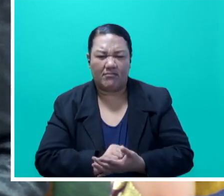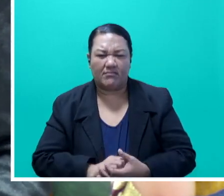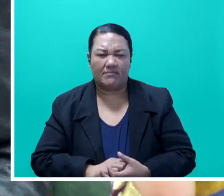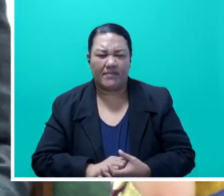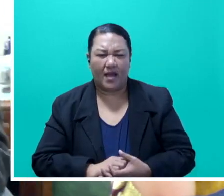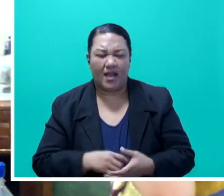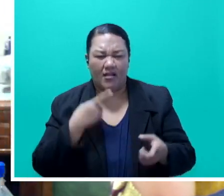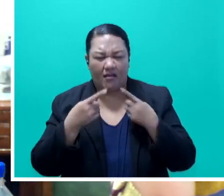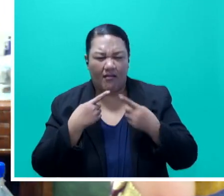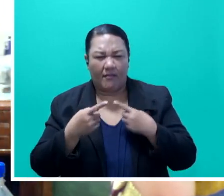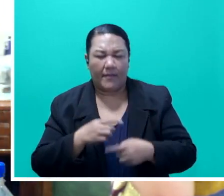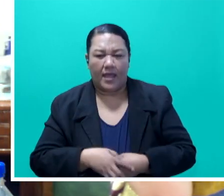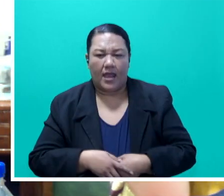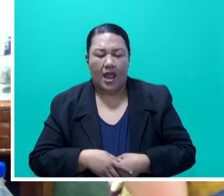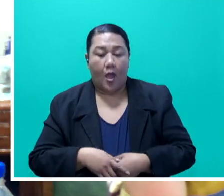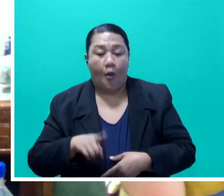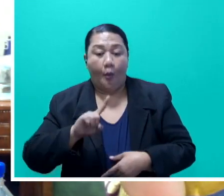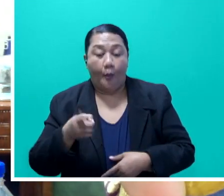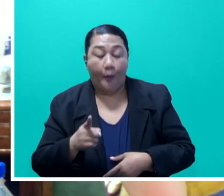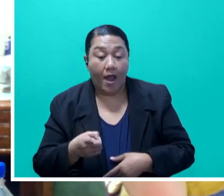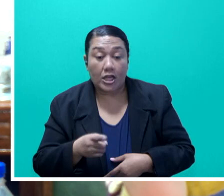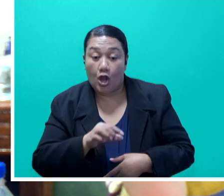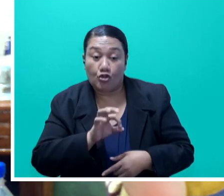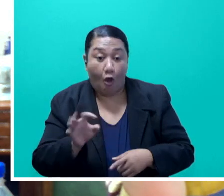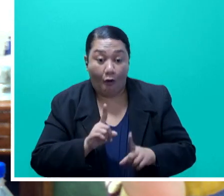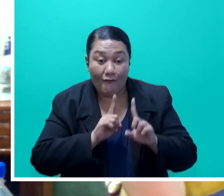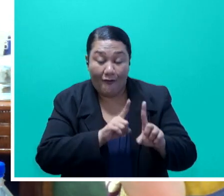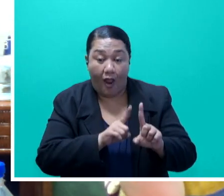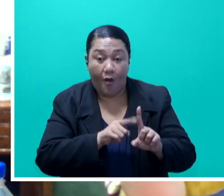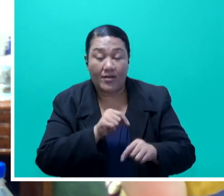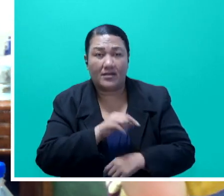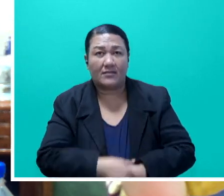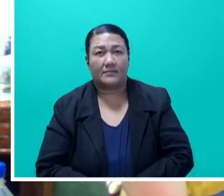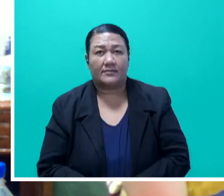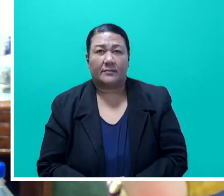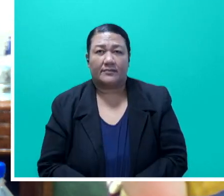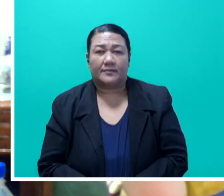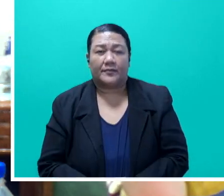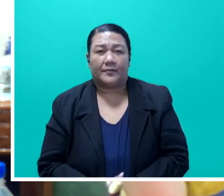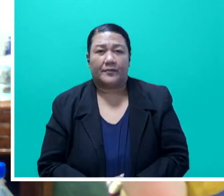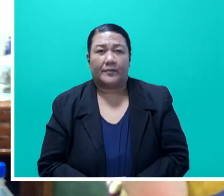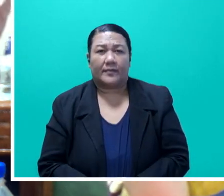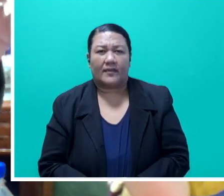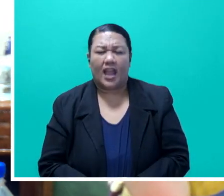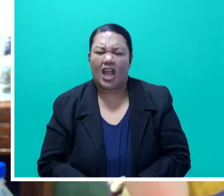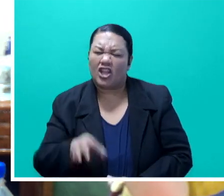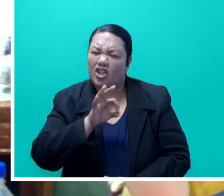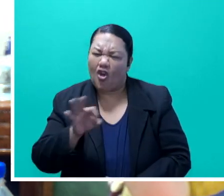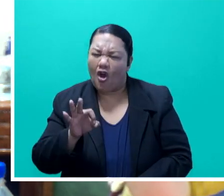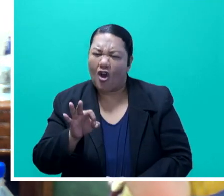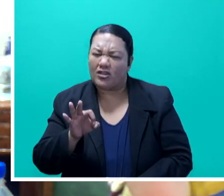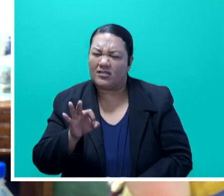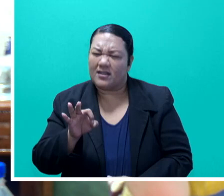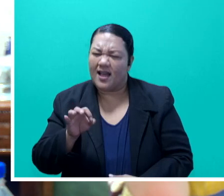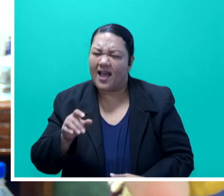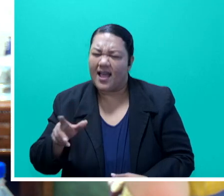So that means, by logically following through, that if we, don't pick on anything that she says, if we don't point out that the